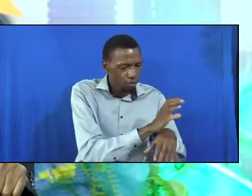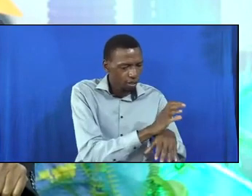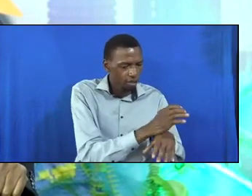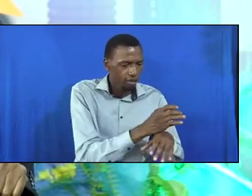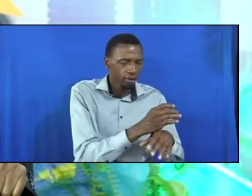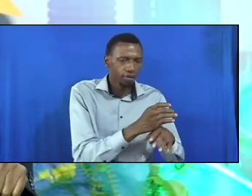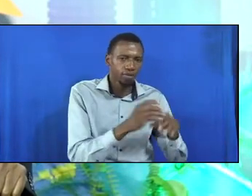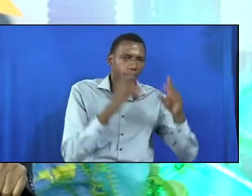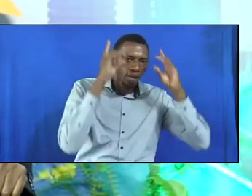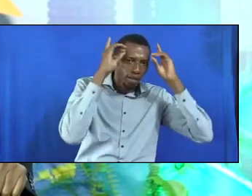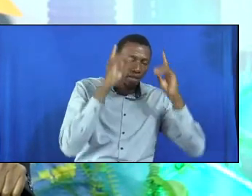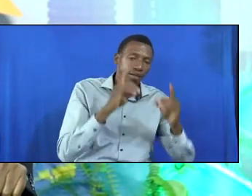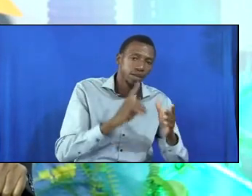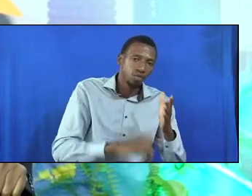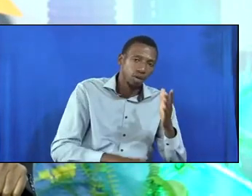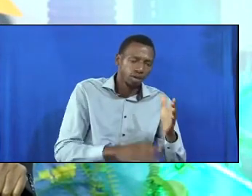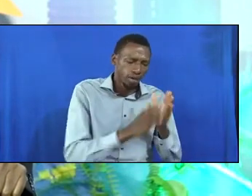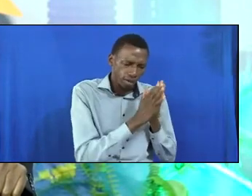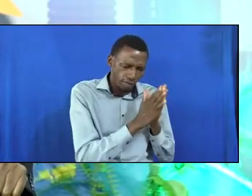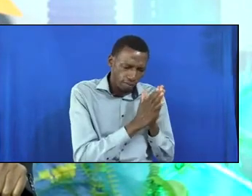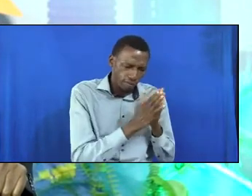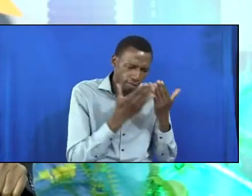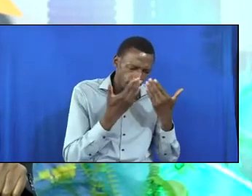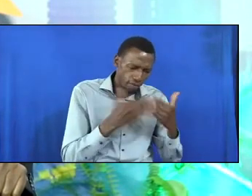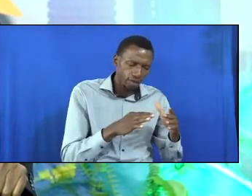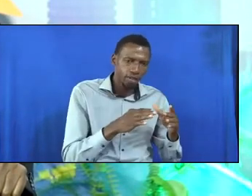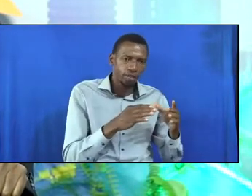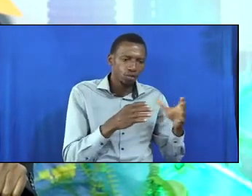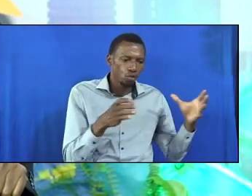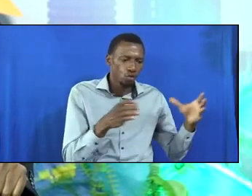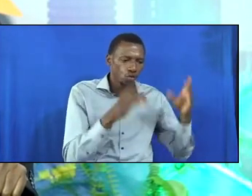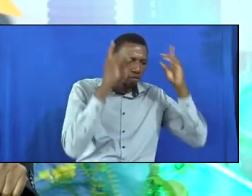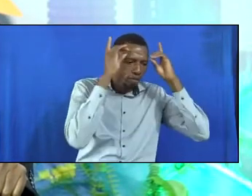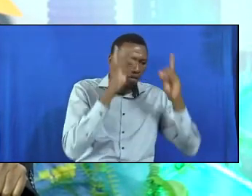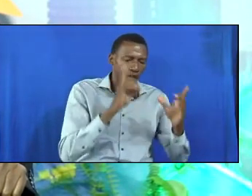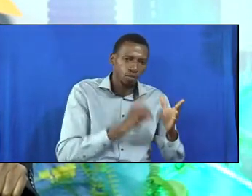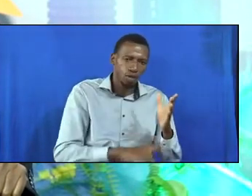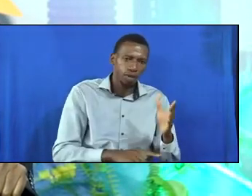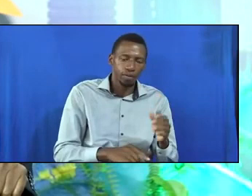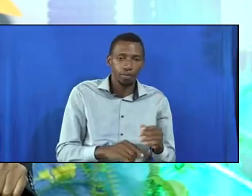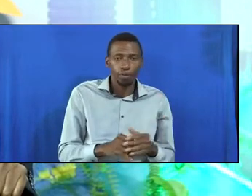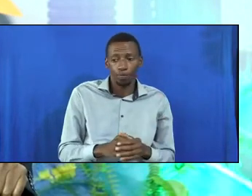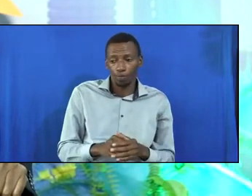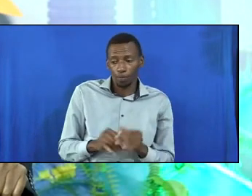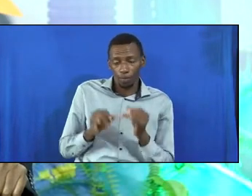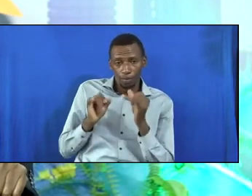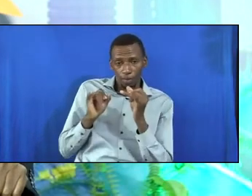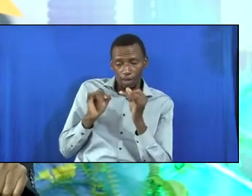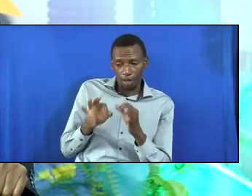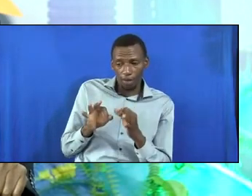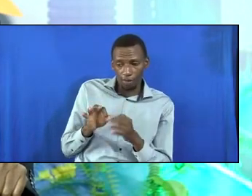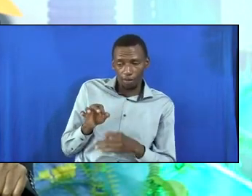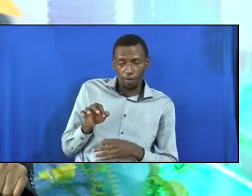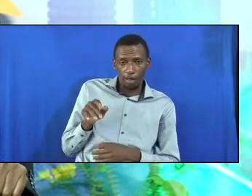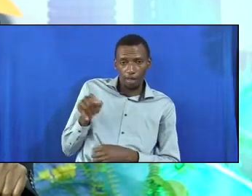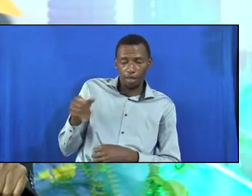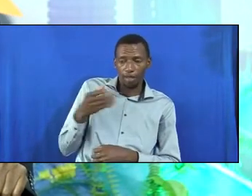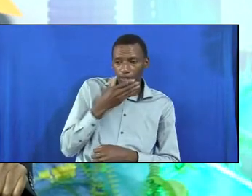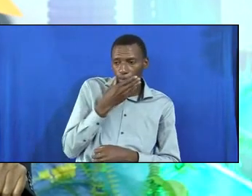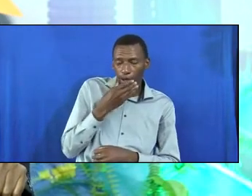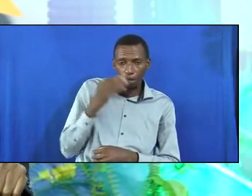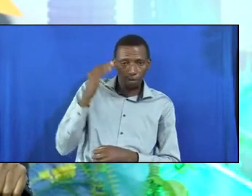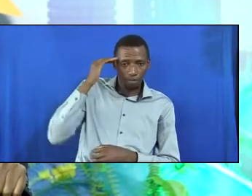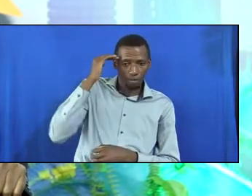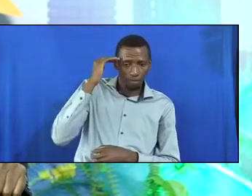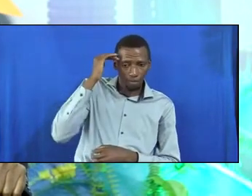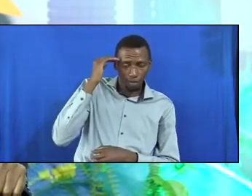and after much deliberation and prayer, they said, "If he can take the vows, if he can accept to